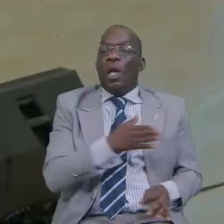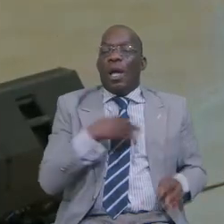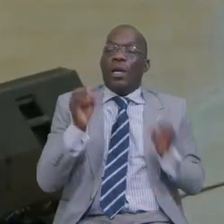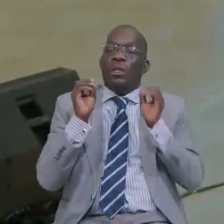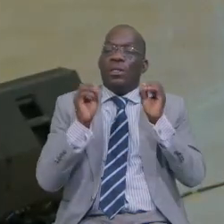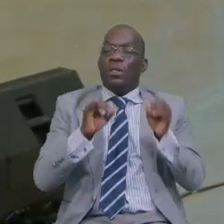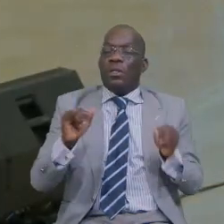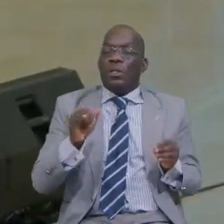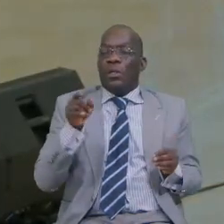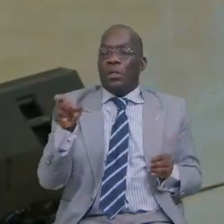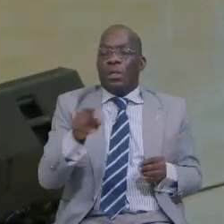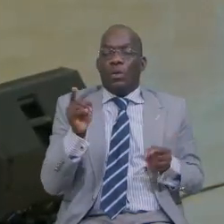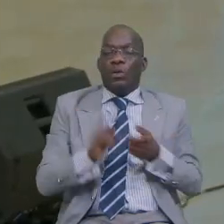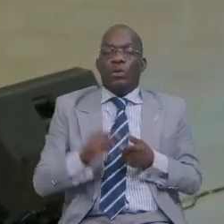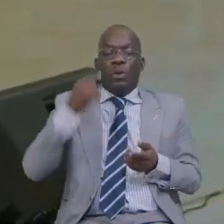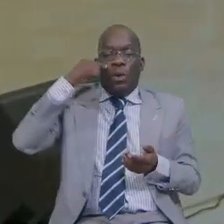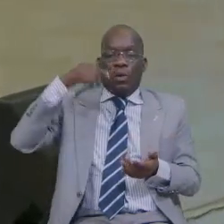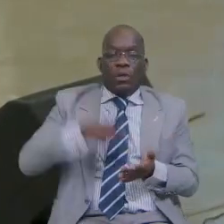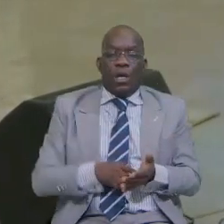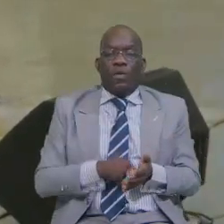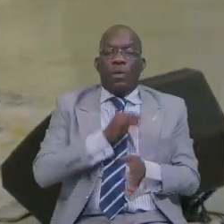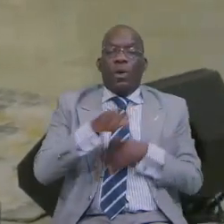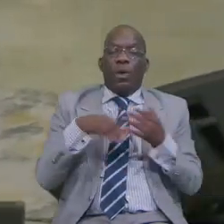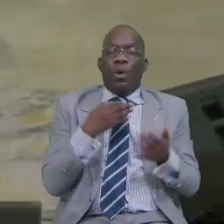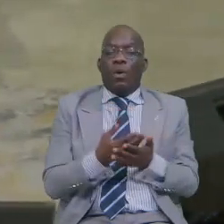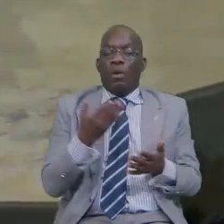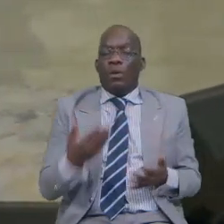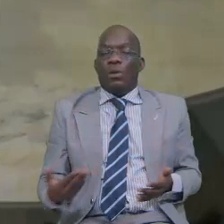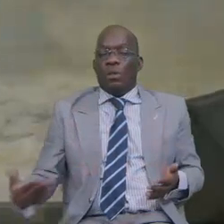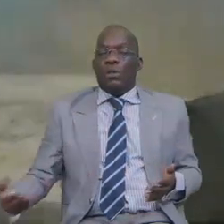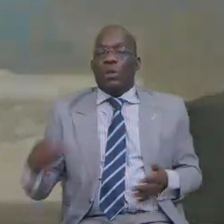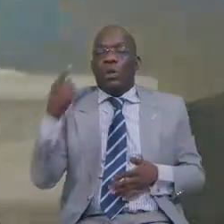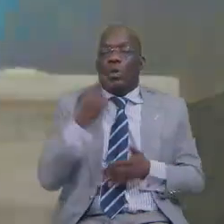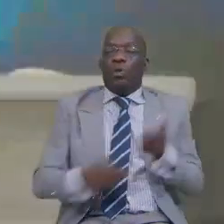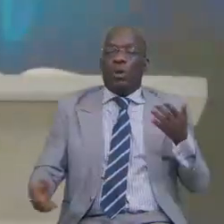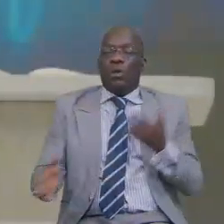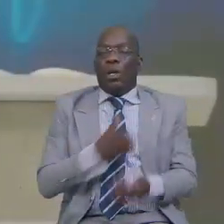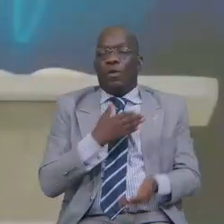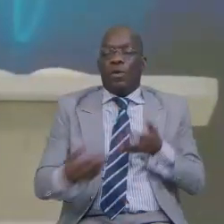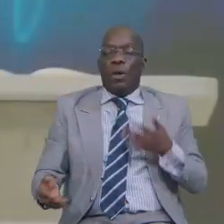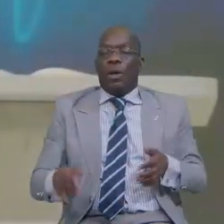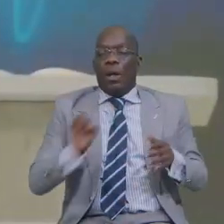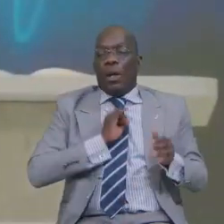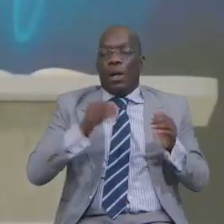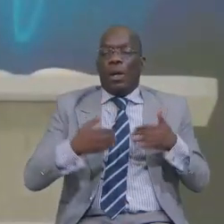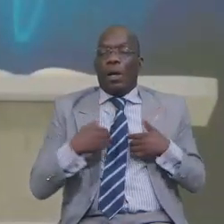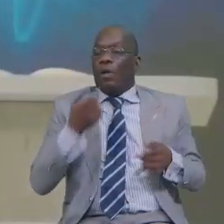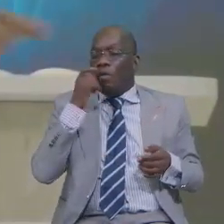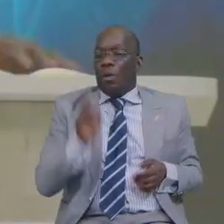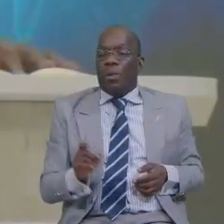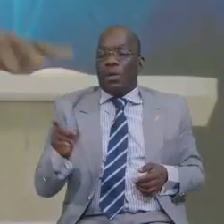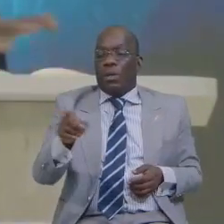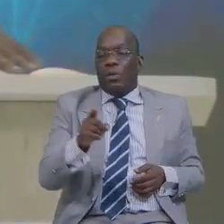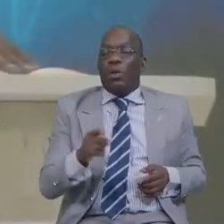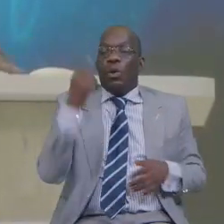observe all things whatsoever I have commanded you. Whatsoever you